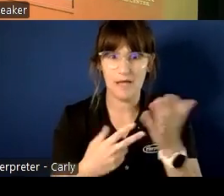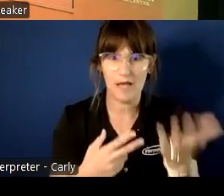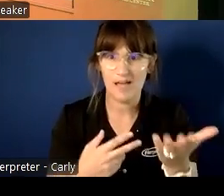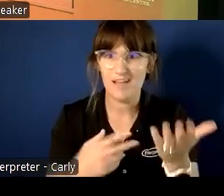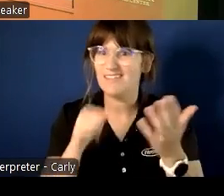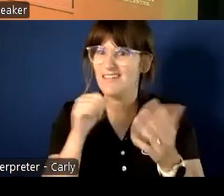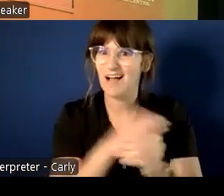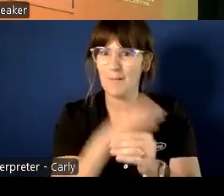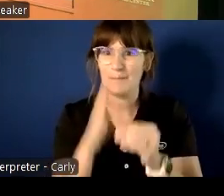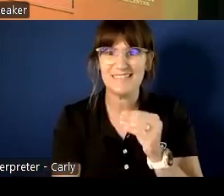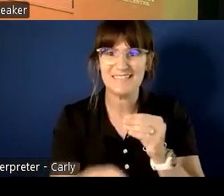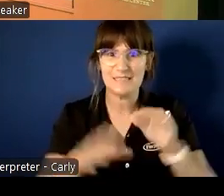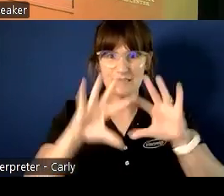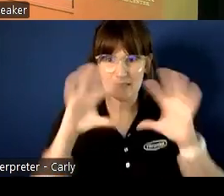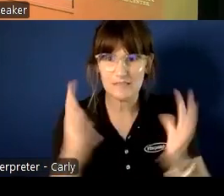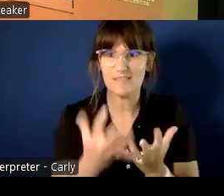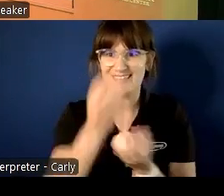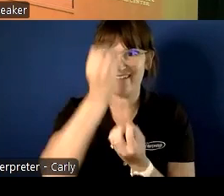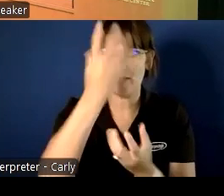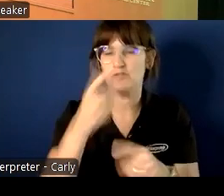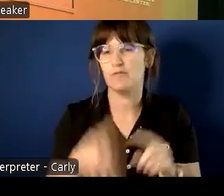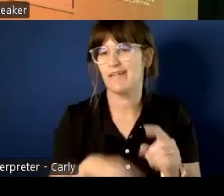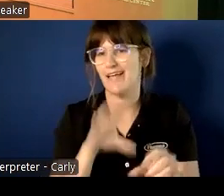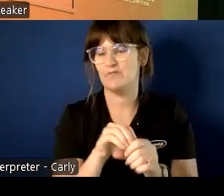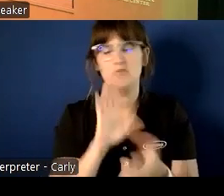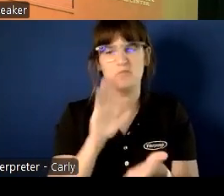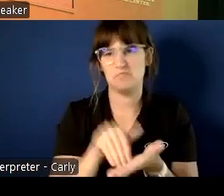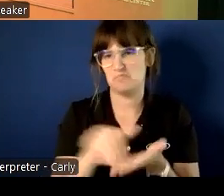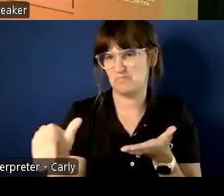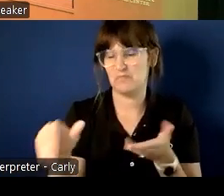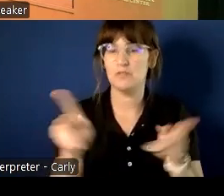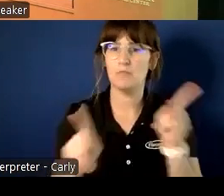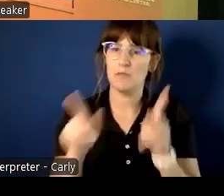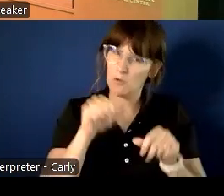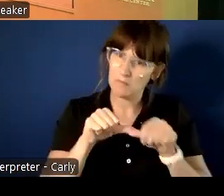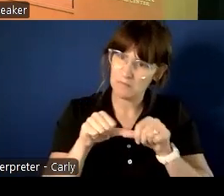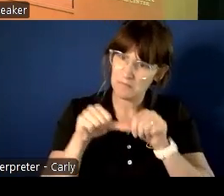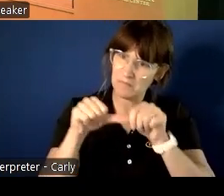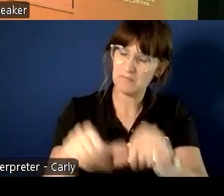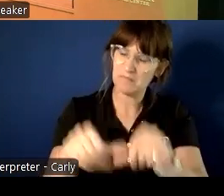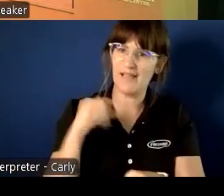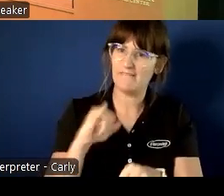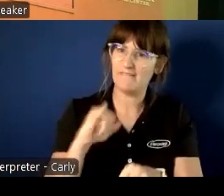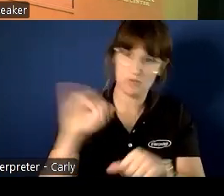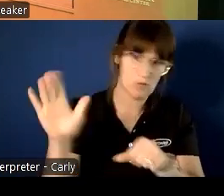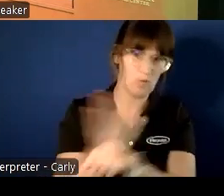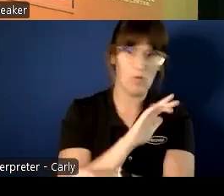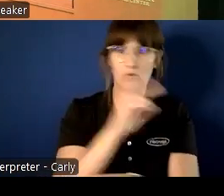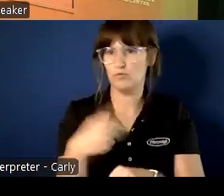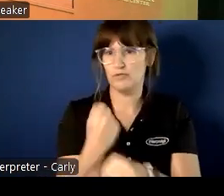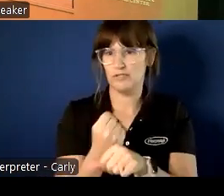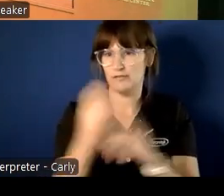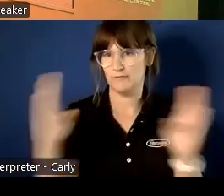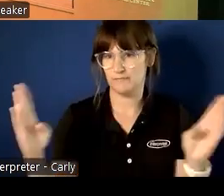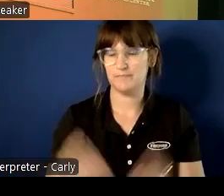for that period, so I can't include them, so I exclude them. So those are the things that I did.